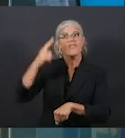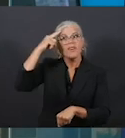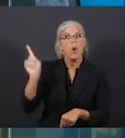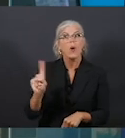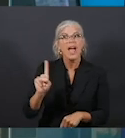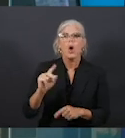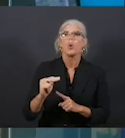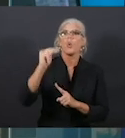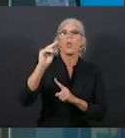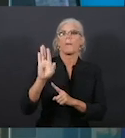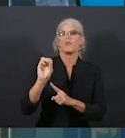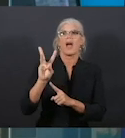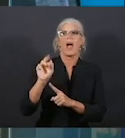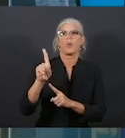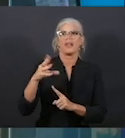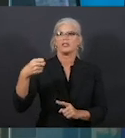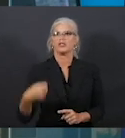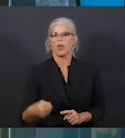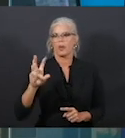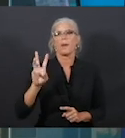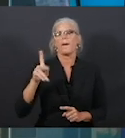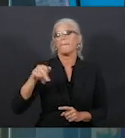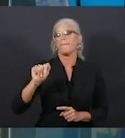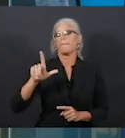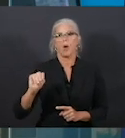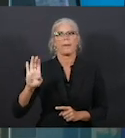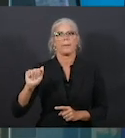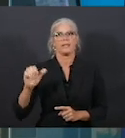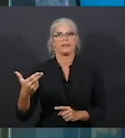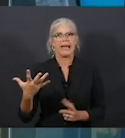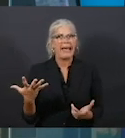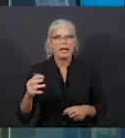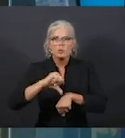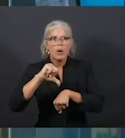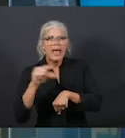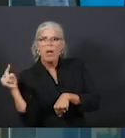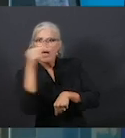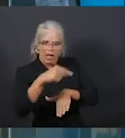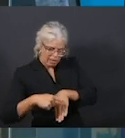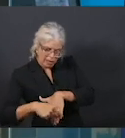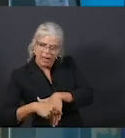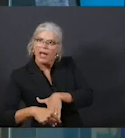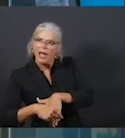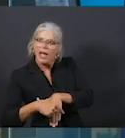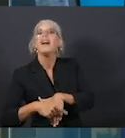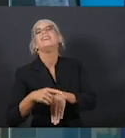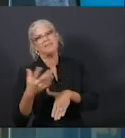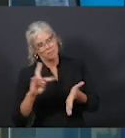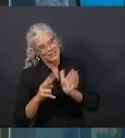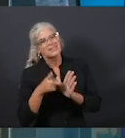and southern Palm Beach. So please, again, we're starting to see those. Make sure you're aware of them. As we said,